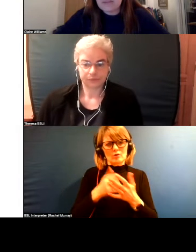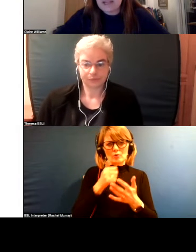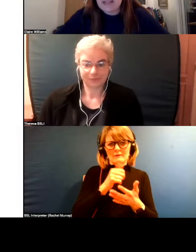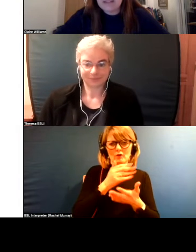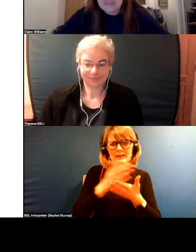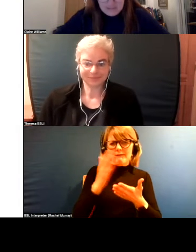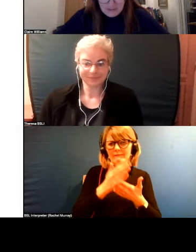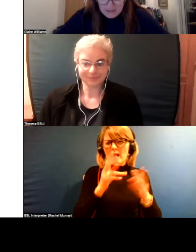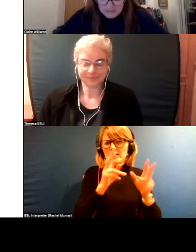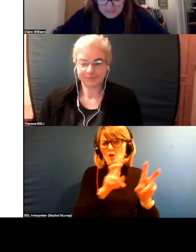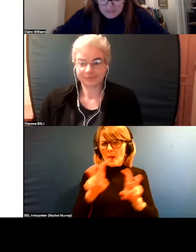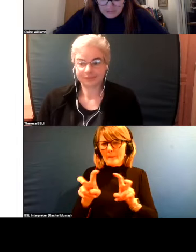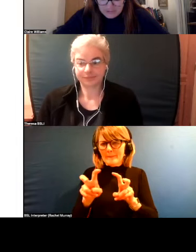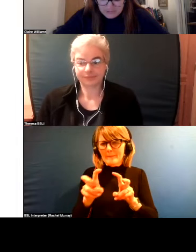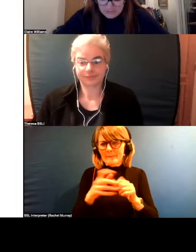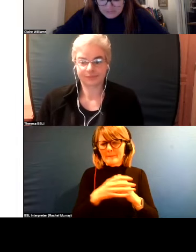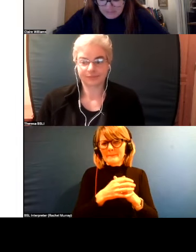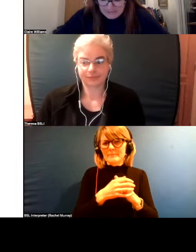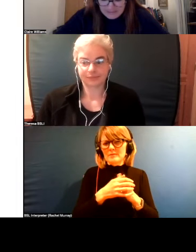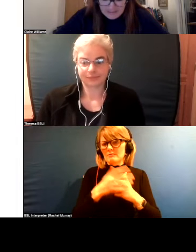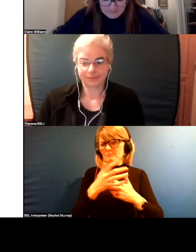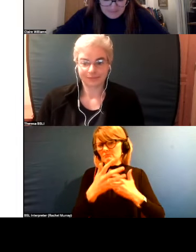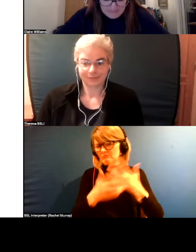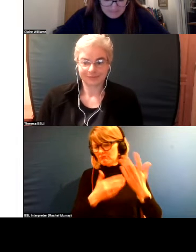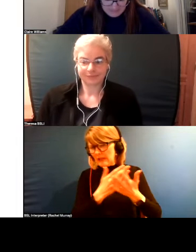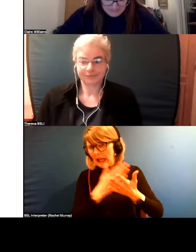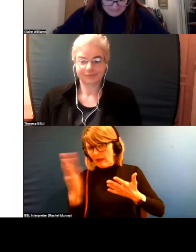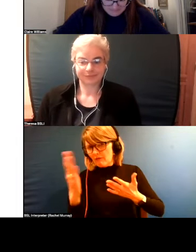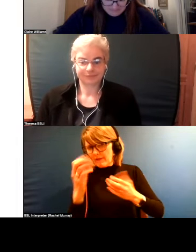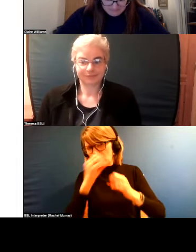at the beginning so as to be clear.